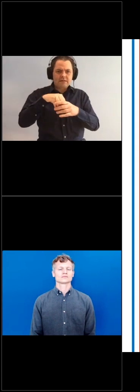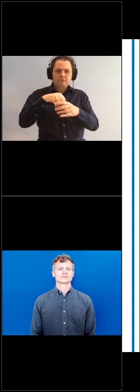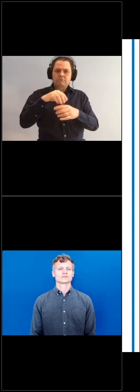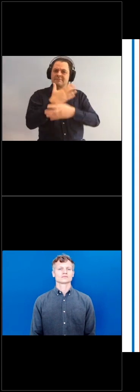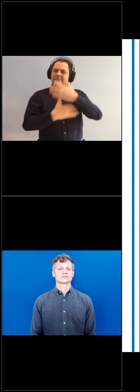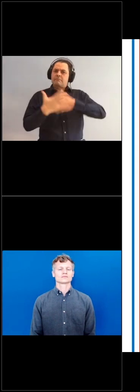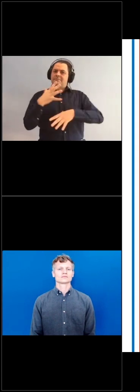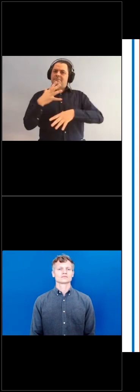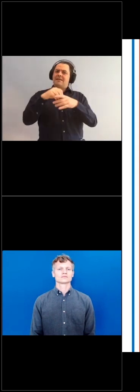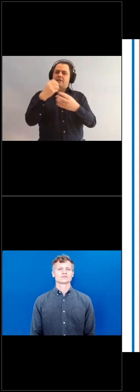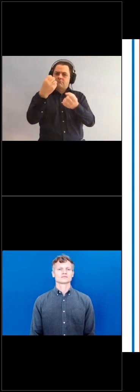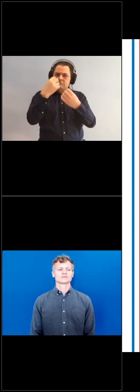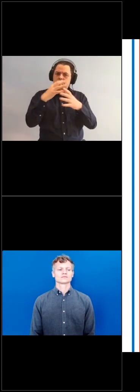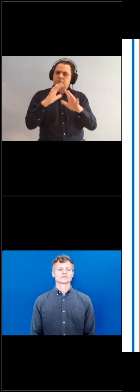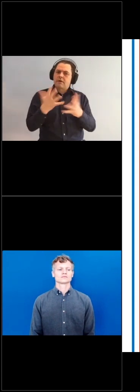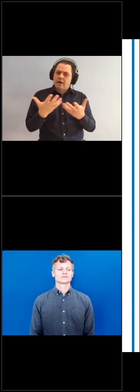are undertaking as a